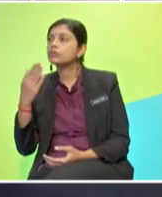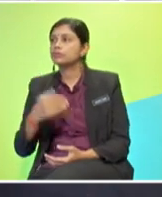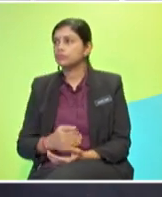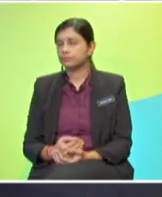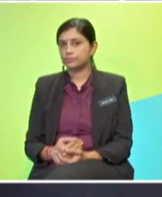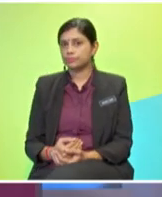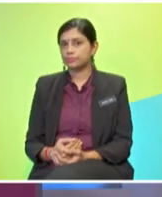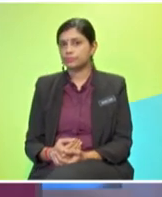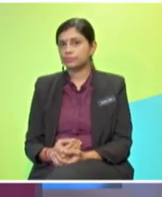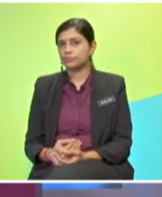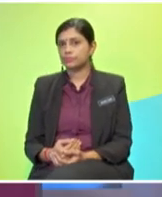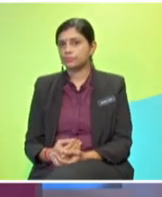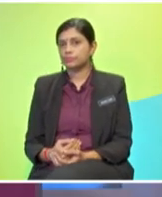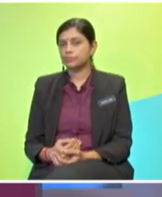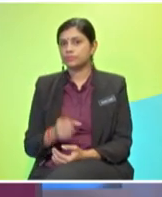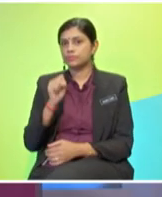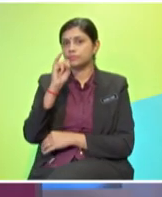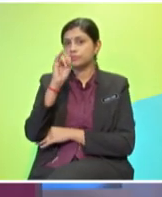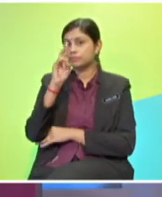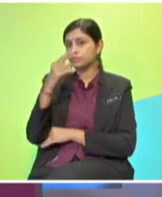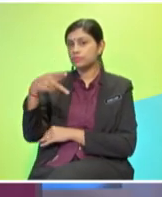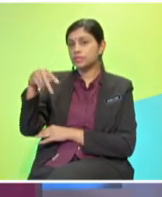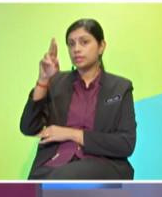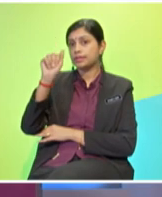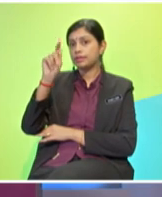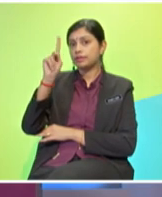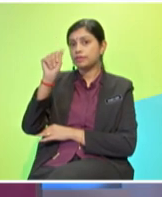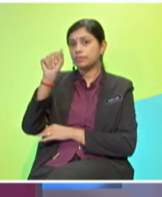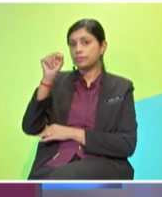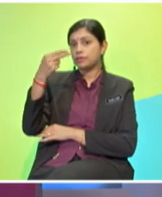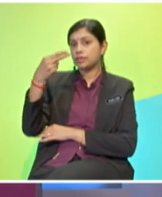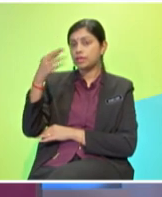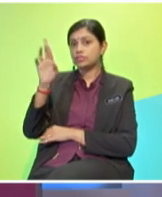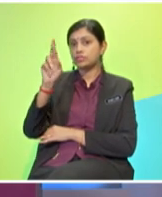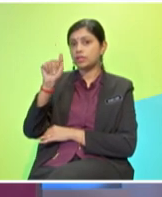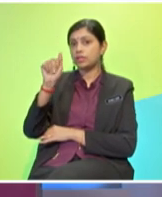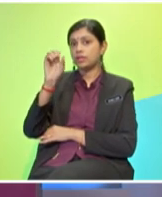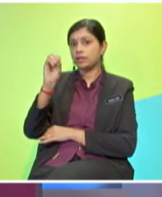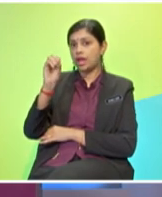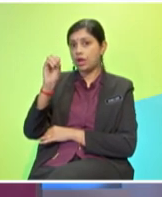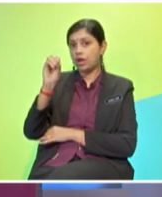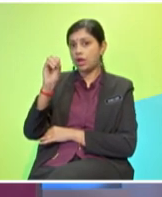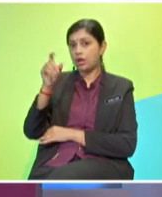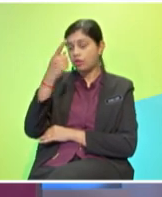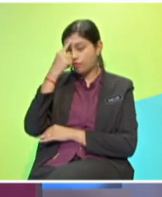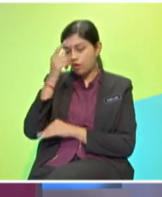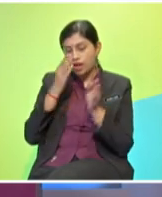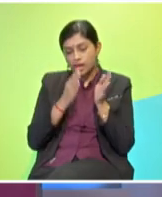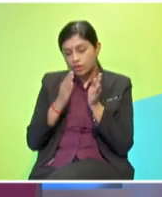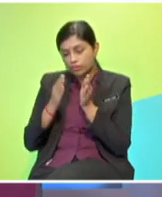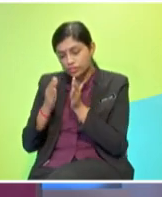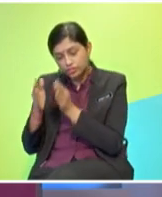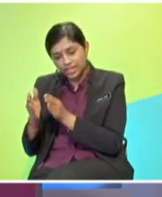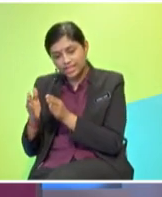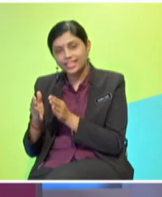teacher or Sir Prakash Rao for rearranging the song to me, for me to use in